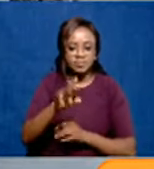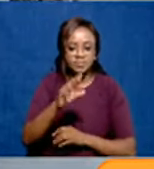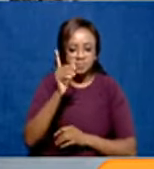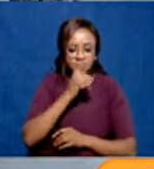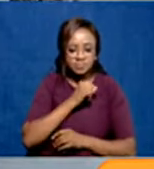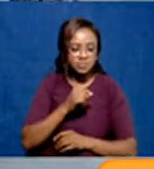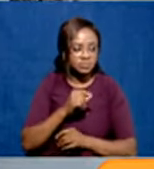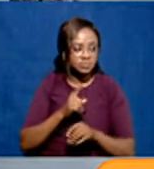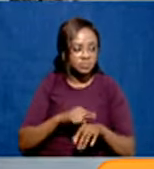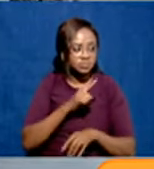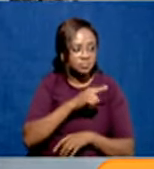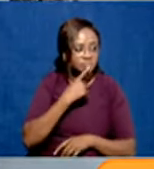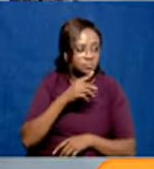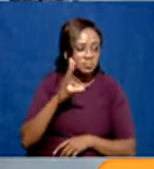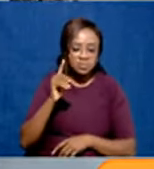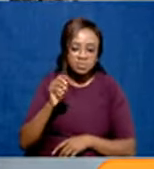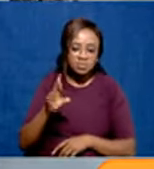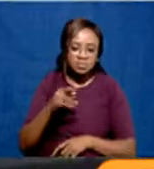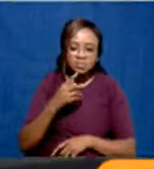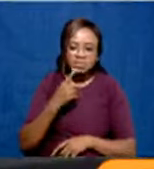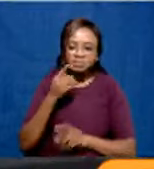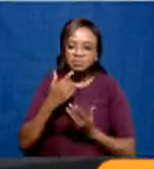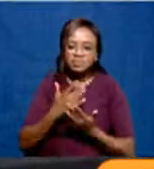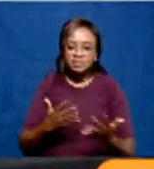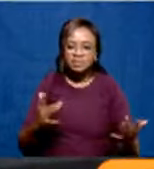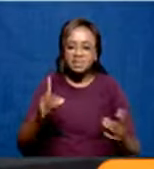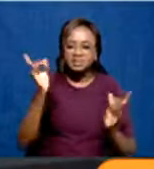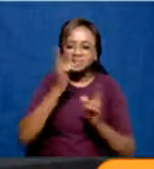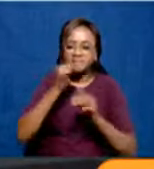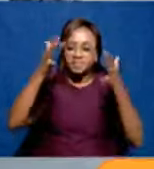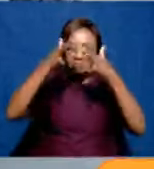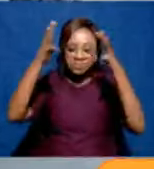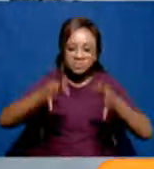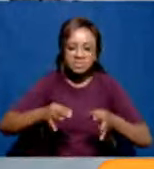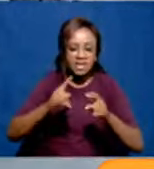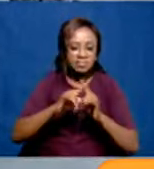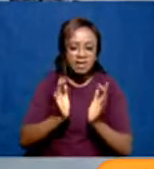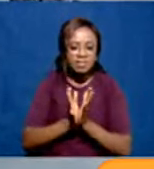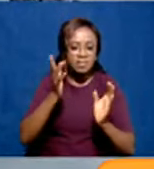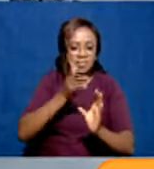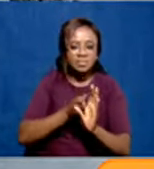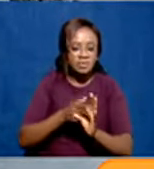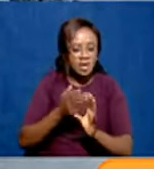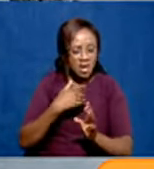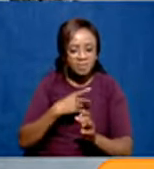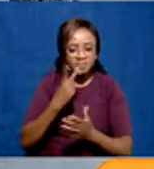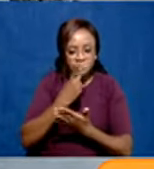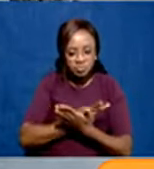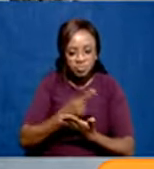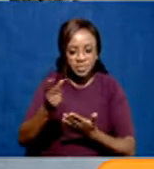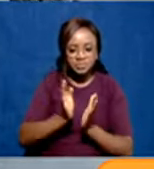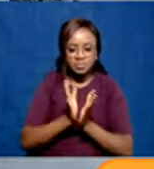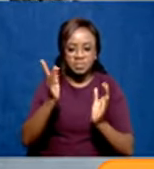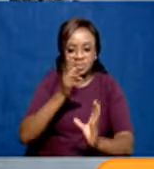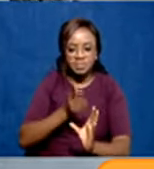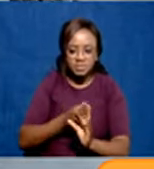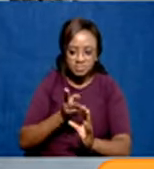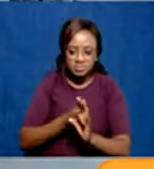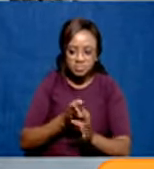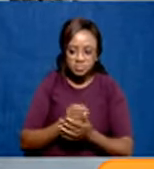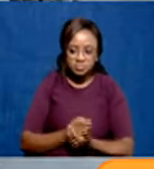Let Daktari finish his closing remarks. When you say things have already been decided, and it is more of a public manipulation. But there's 2 weeks of public participation now. Yes, go ahead, Daktari.